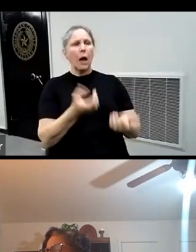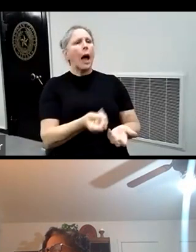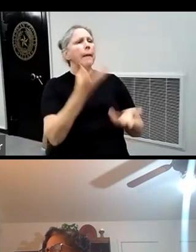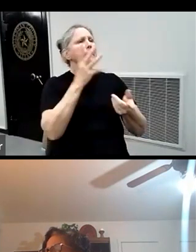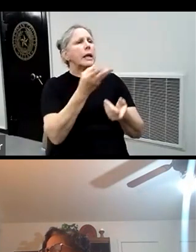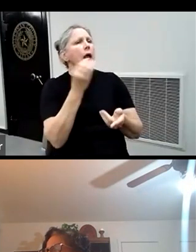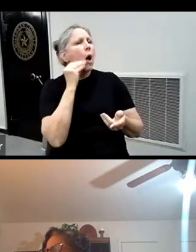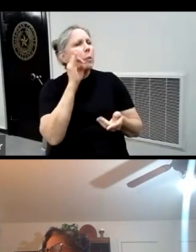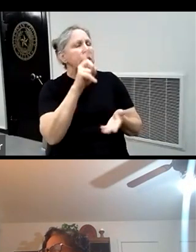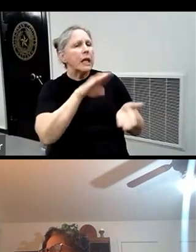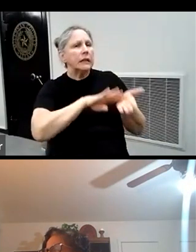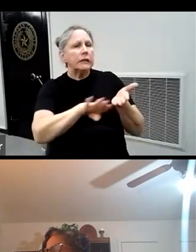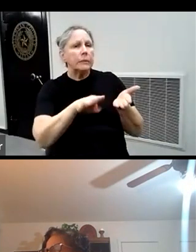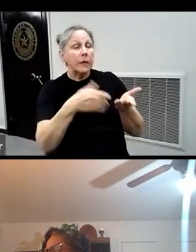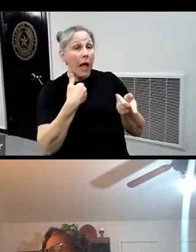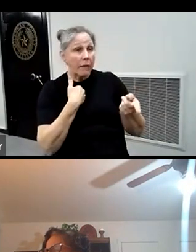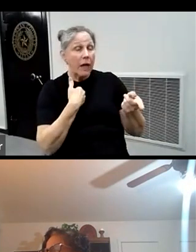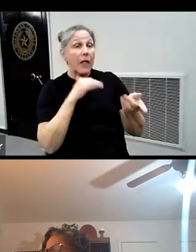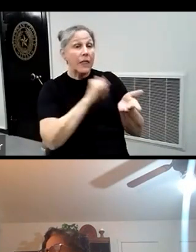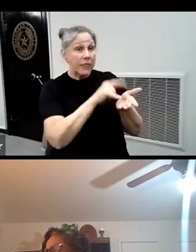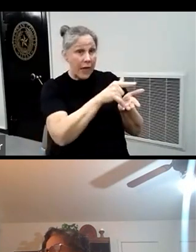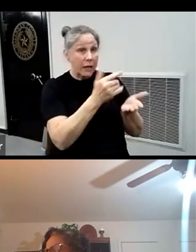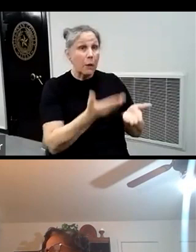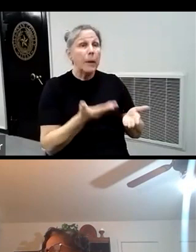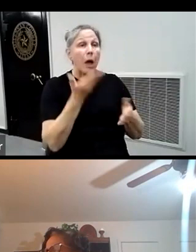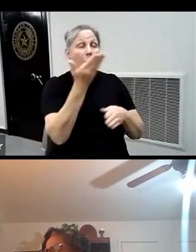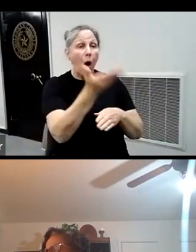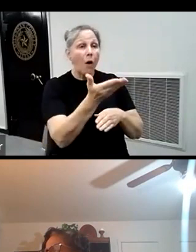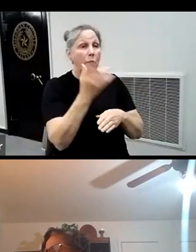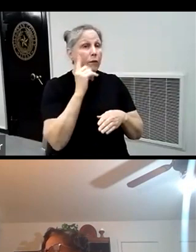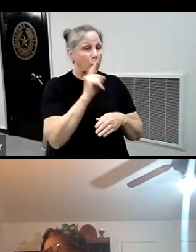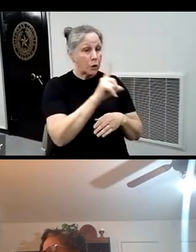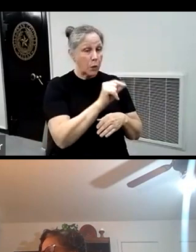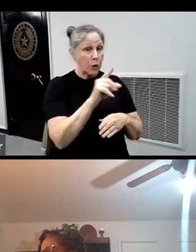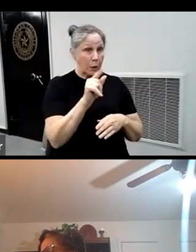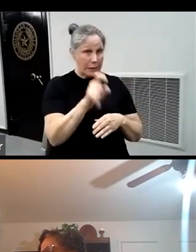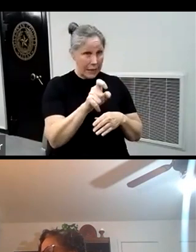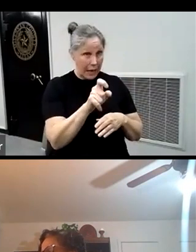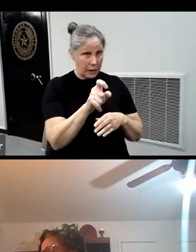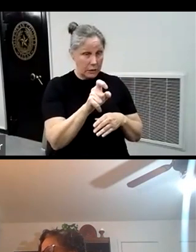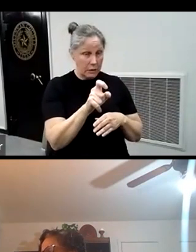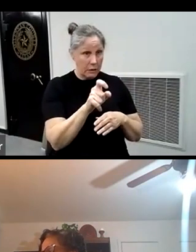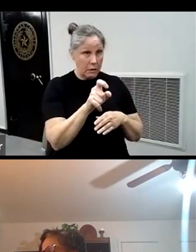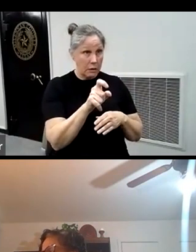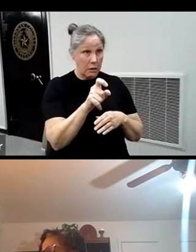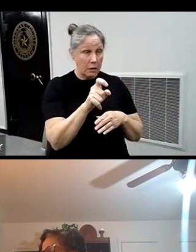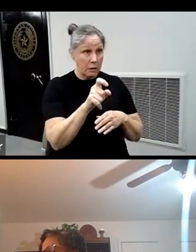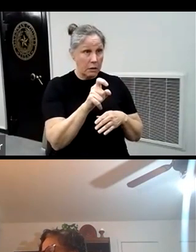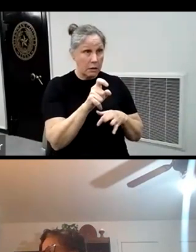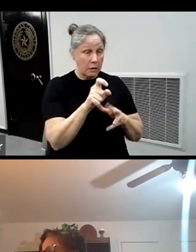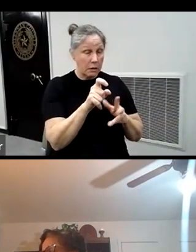homestead exemption to be offered on the 2020 tax roll.